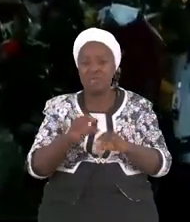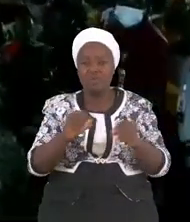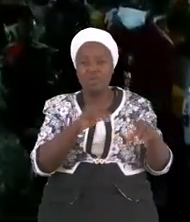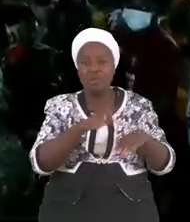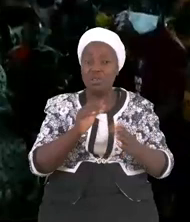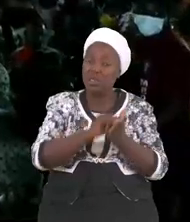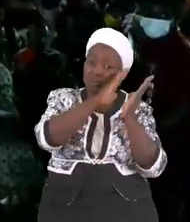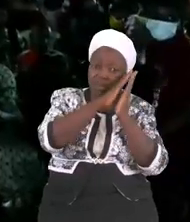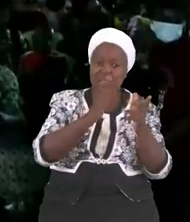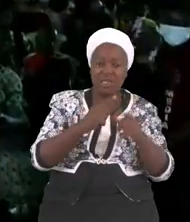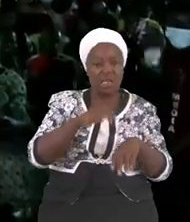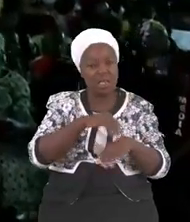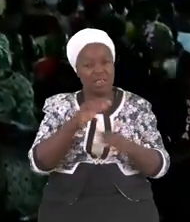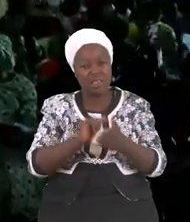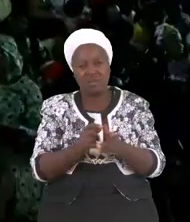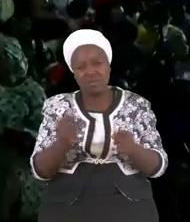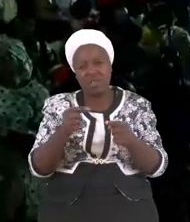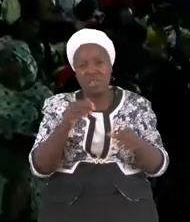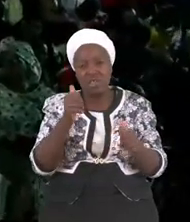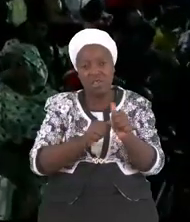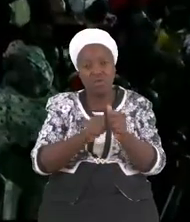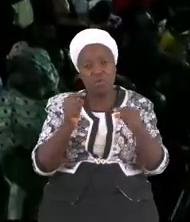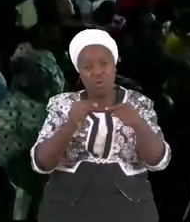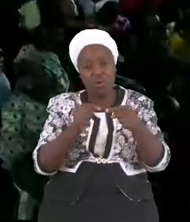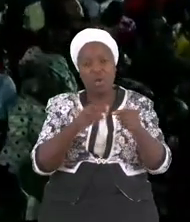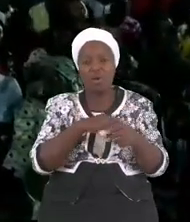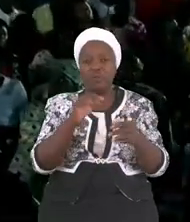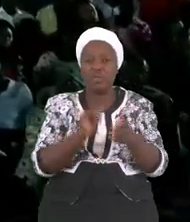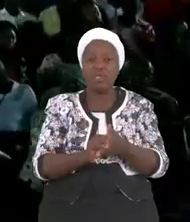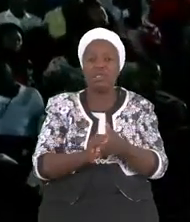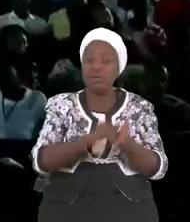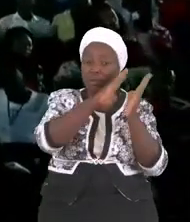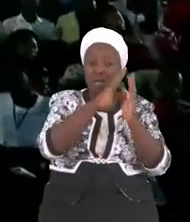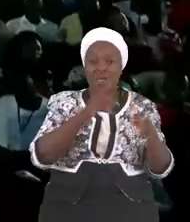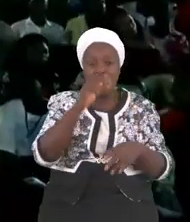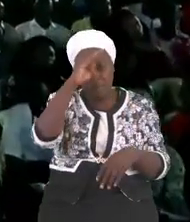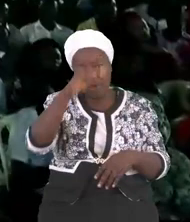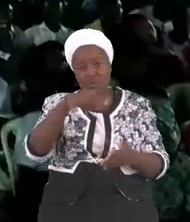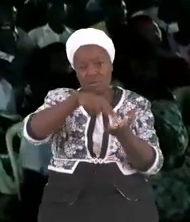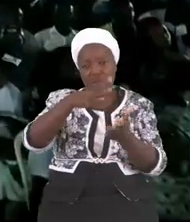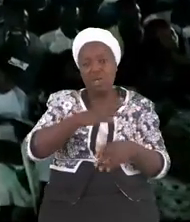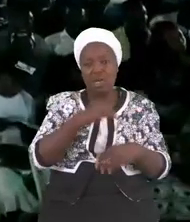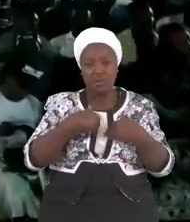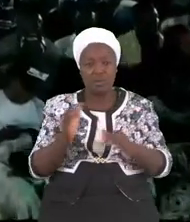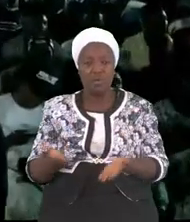each corner of the stretcher, a man stood there and they had to carry him. Even if